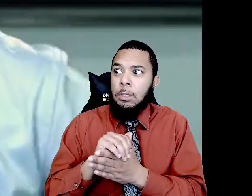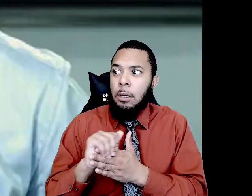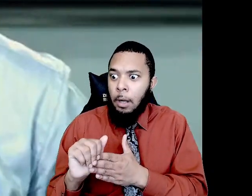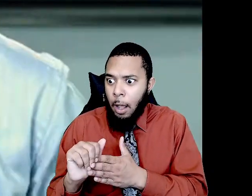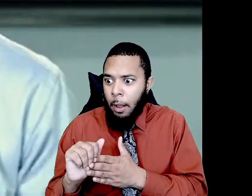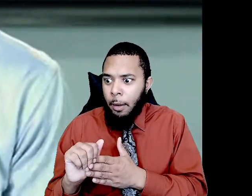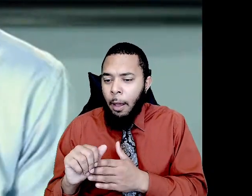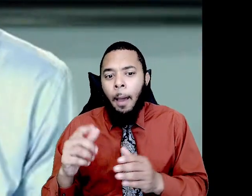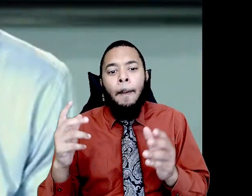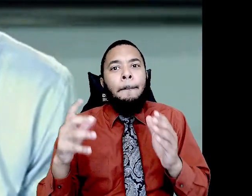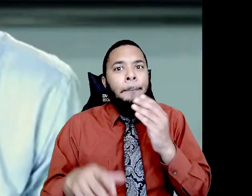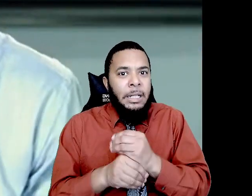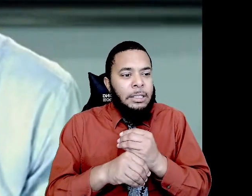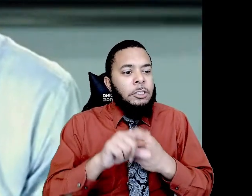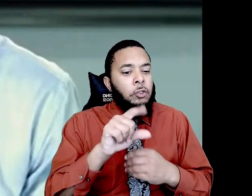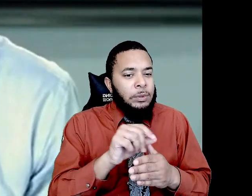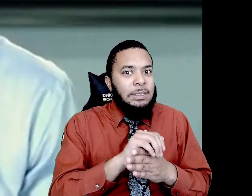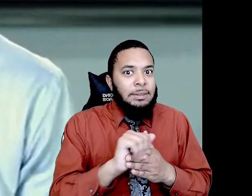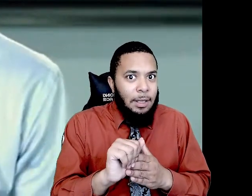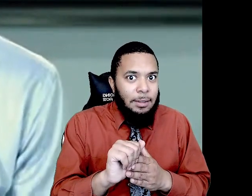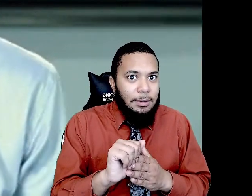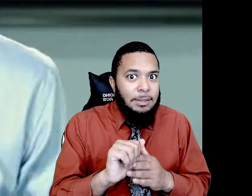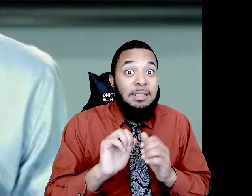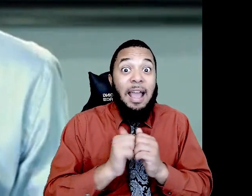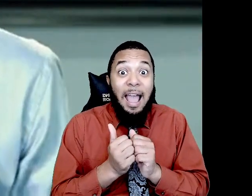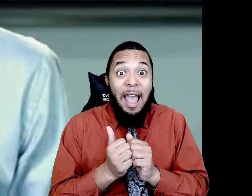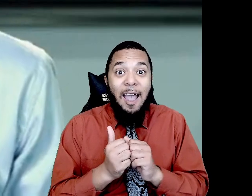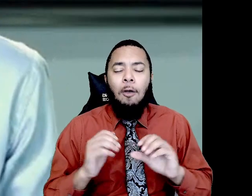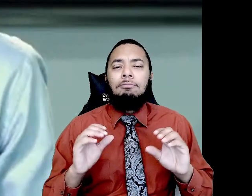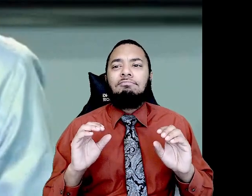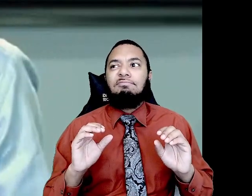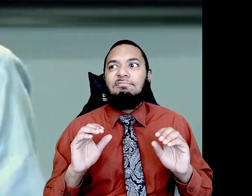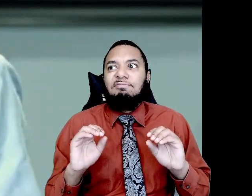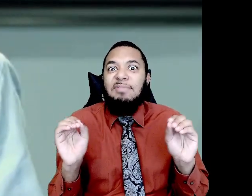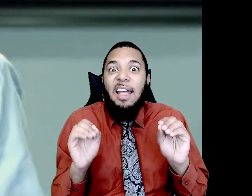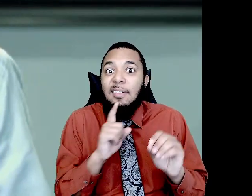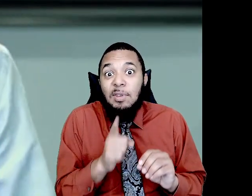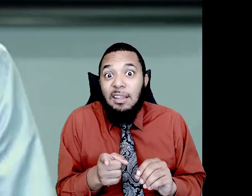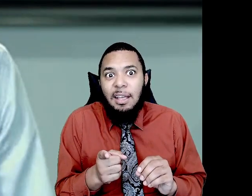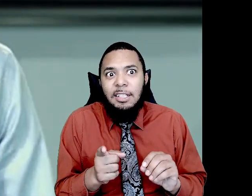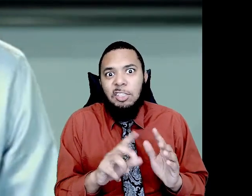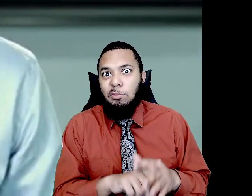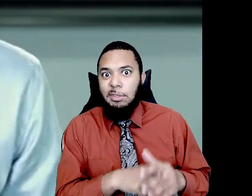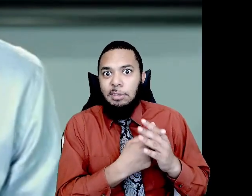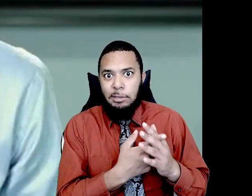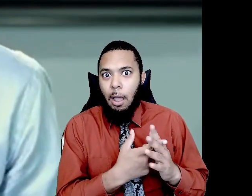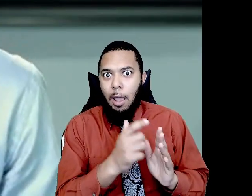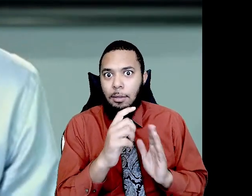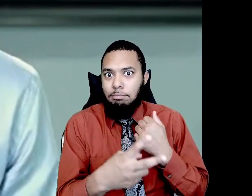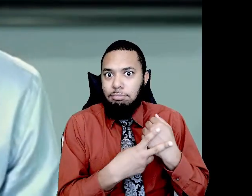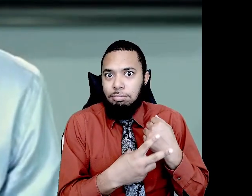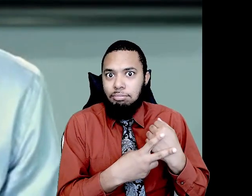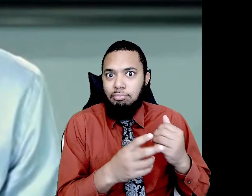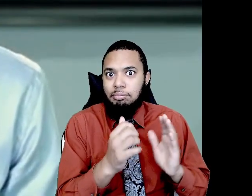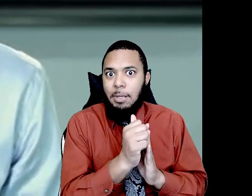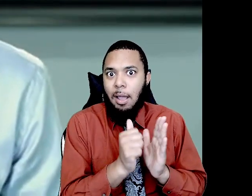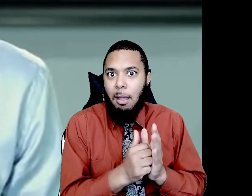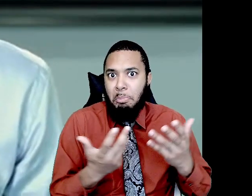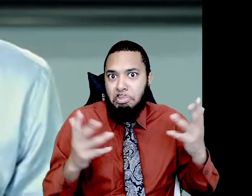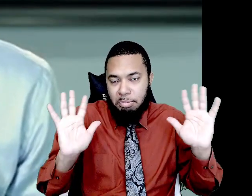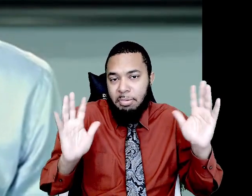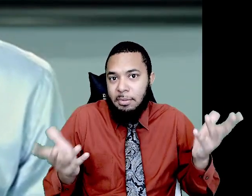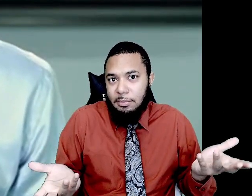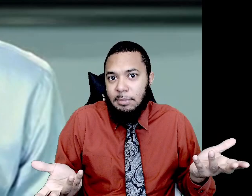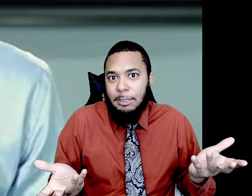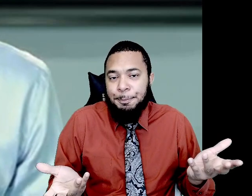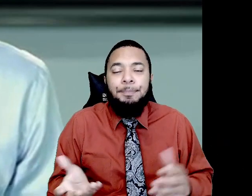$20 more by basically doing nothing except opening up a savings account that earned you 2% interest. So